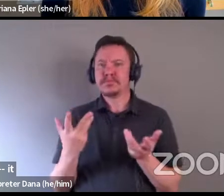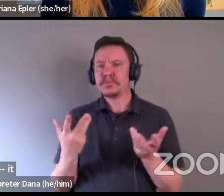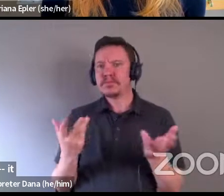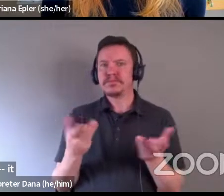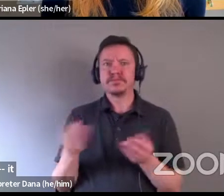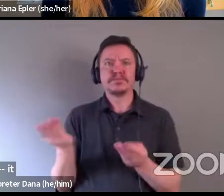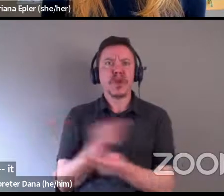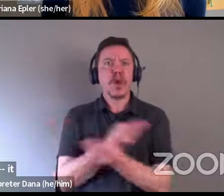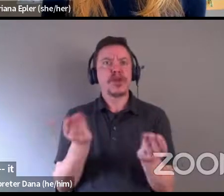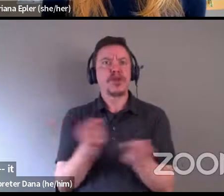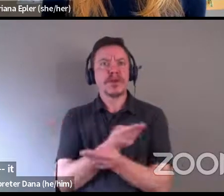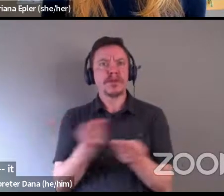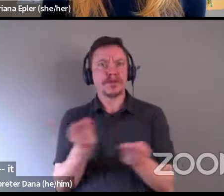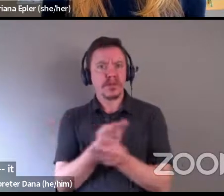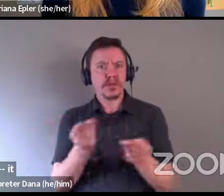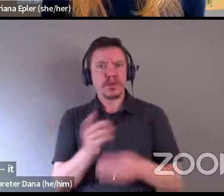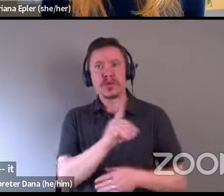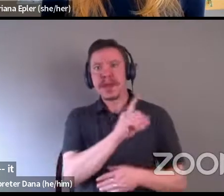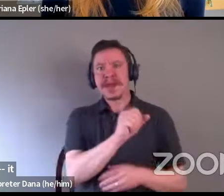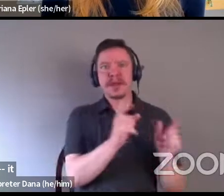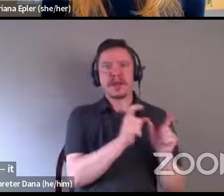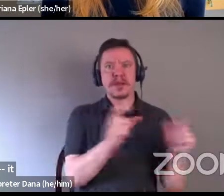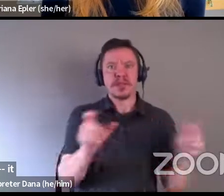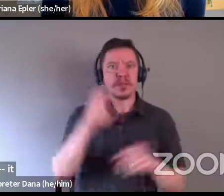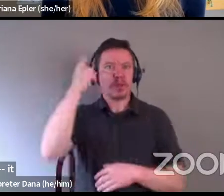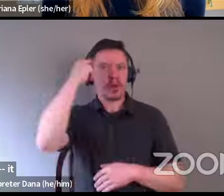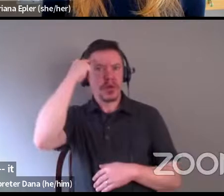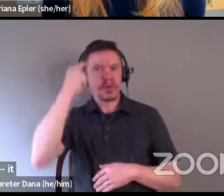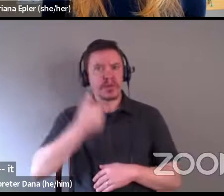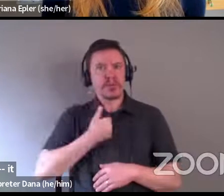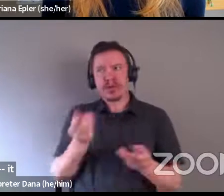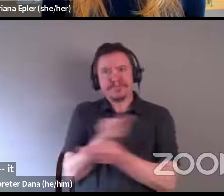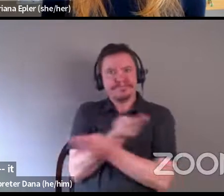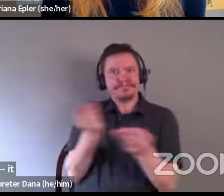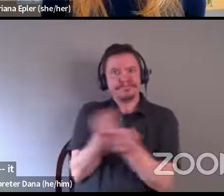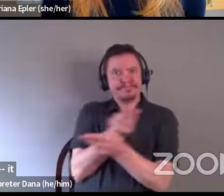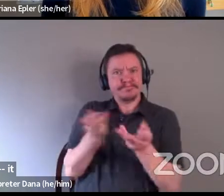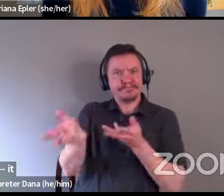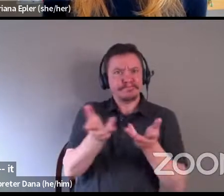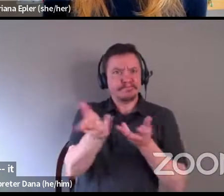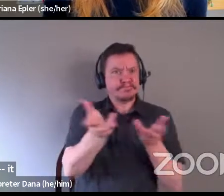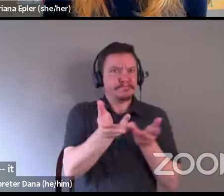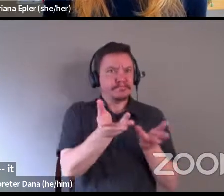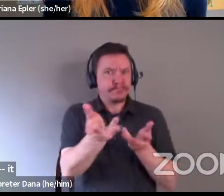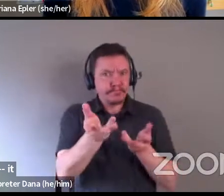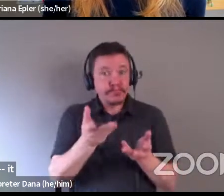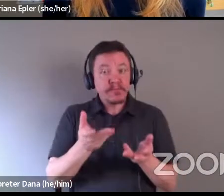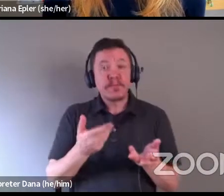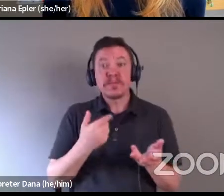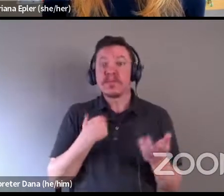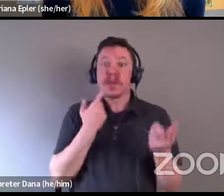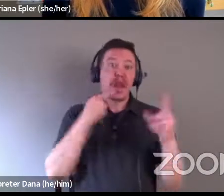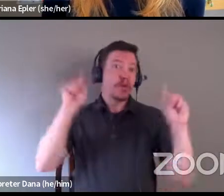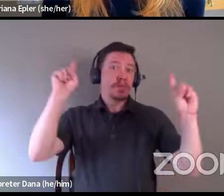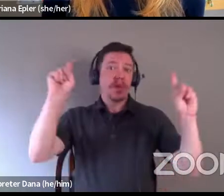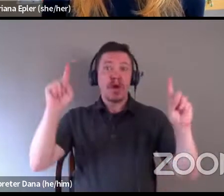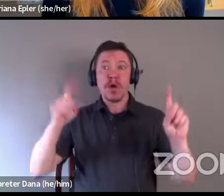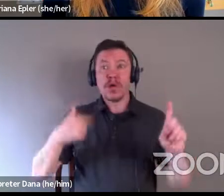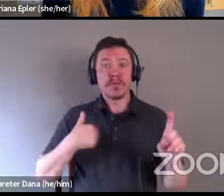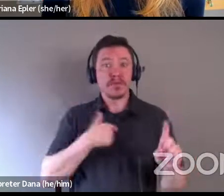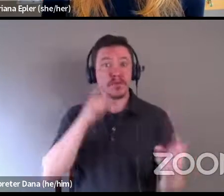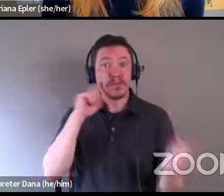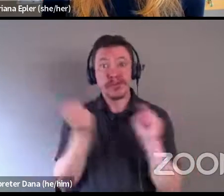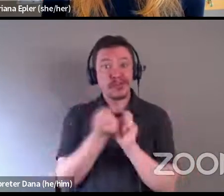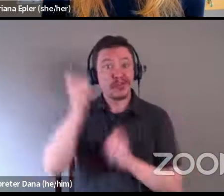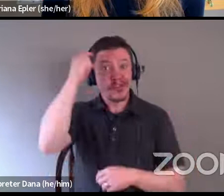conduit between disabled people and the government at that time. And lo and behold, we had to change the government.